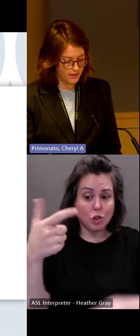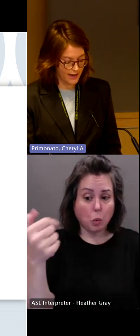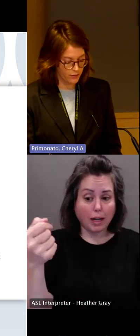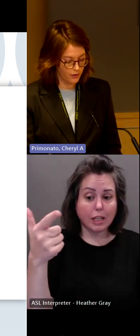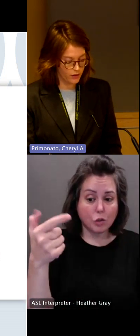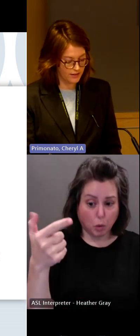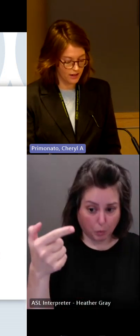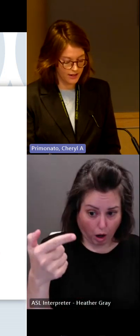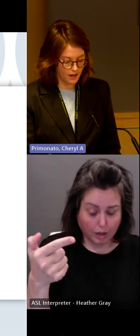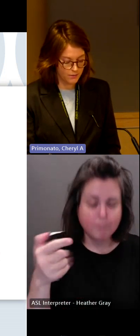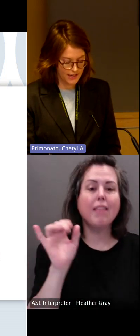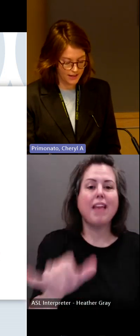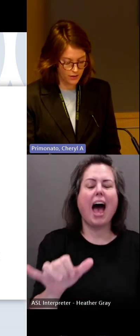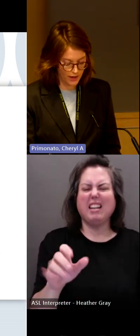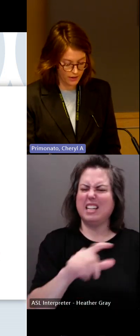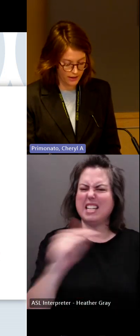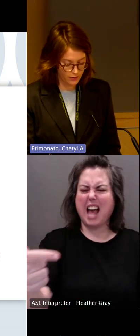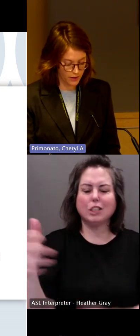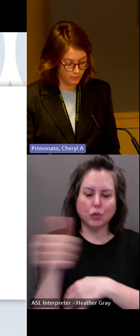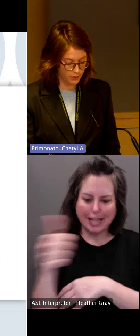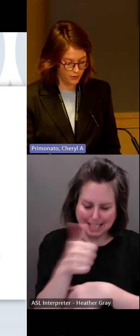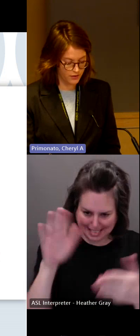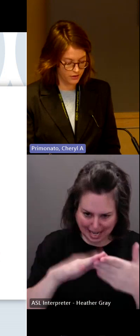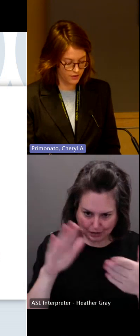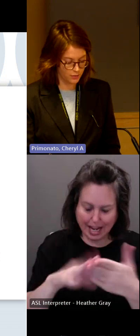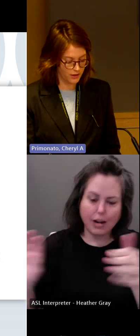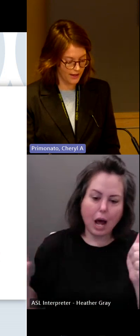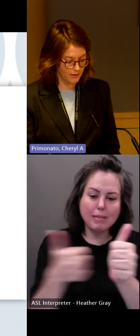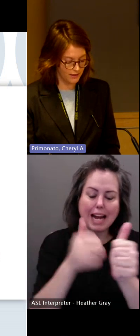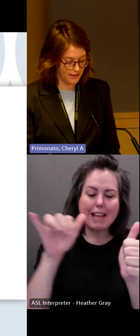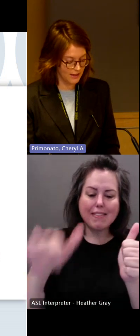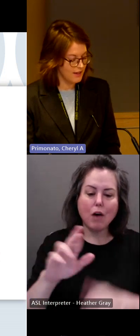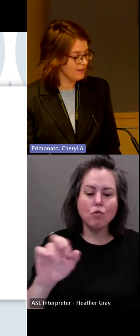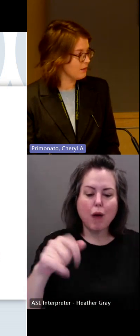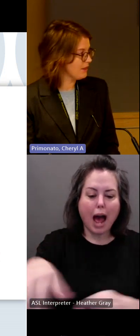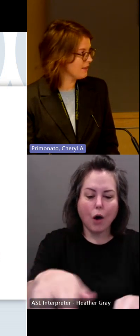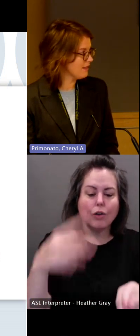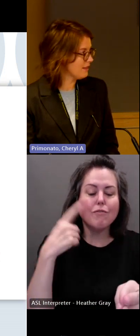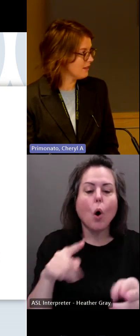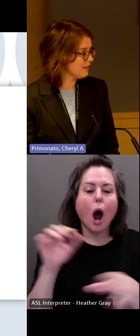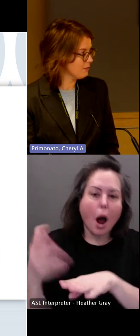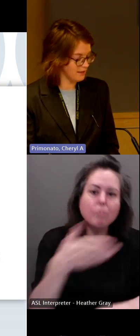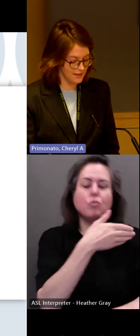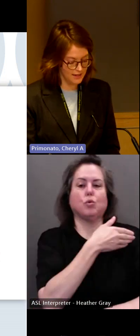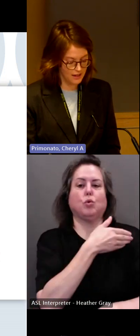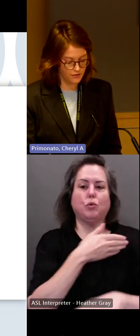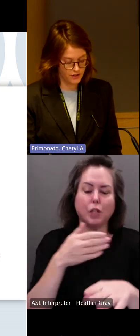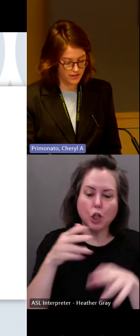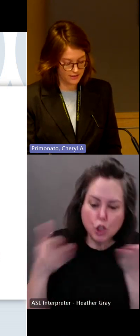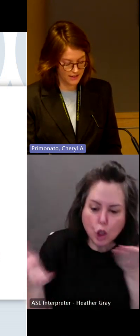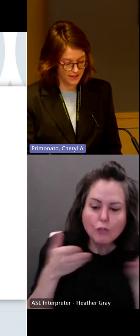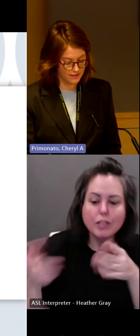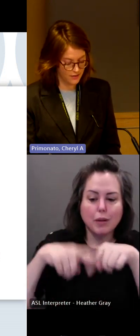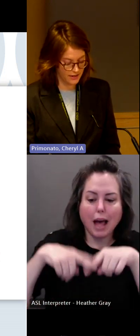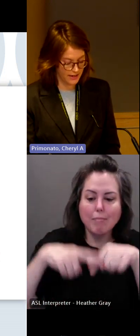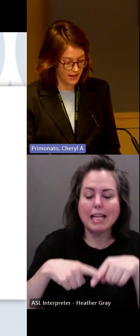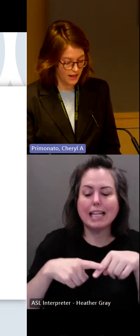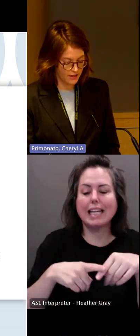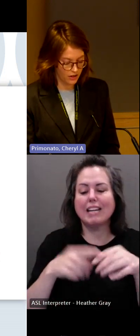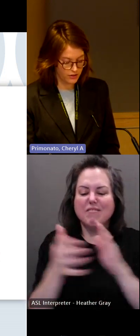Transit Downtown focused on updating the routing for improved service reliability, simplicity,